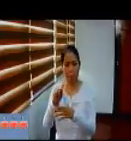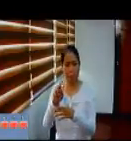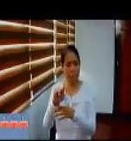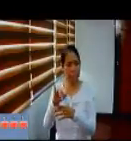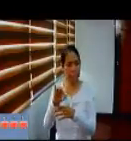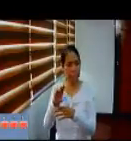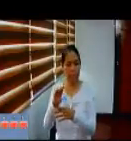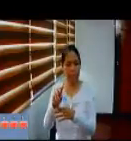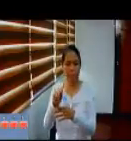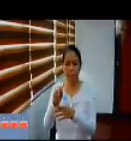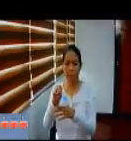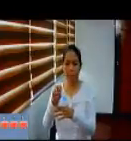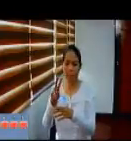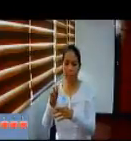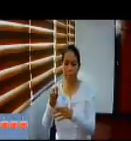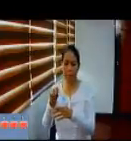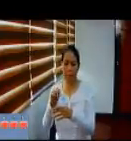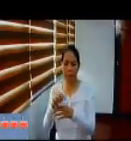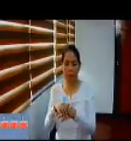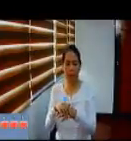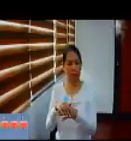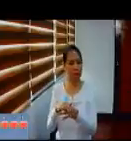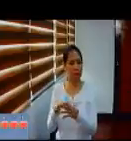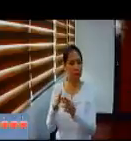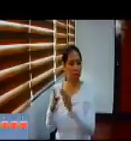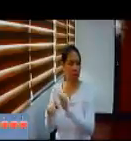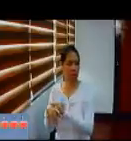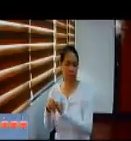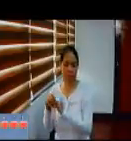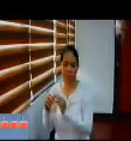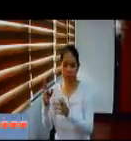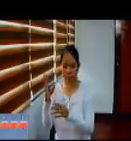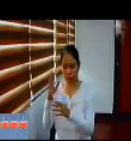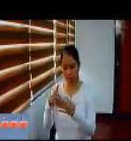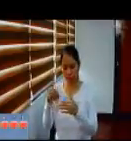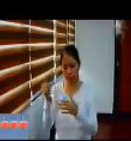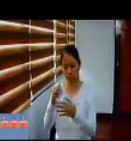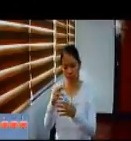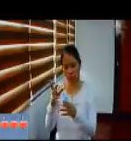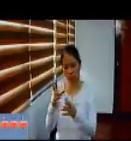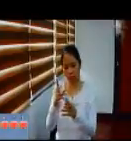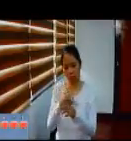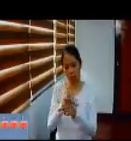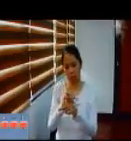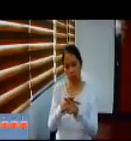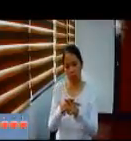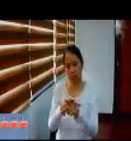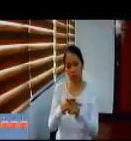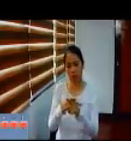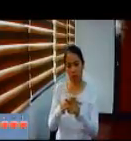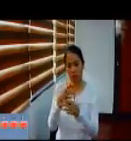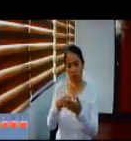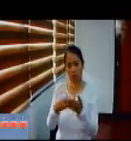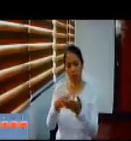1.5 metric tons per hectare. And most of our productive rice lands are very near sea